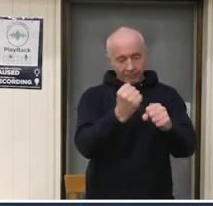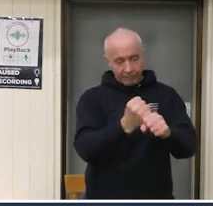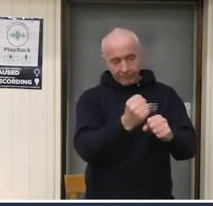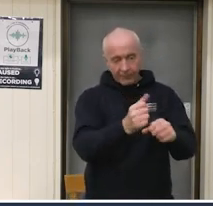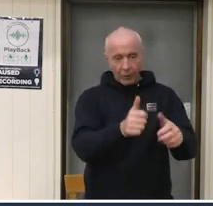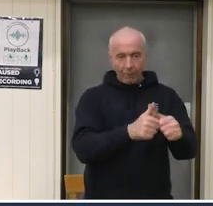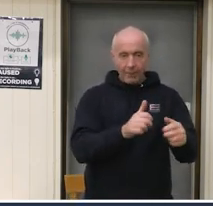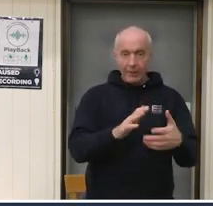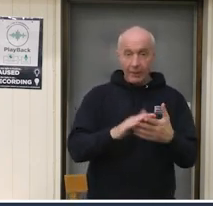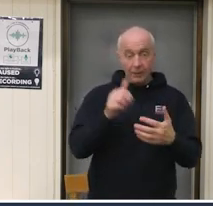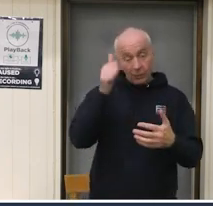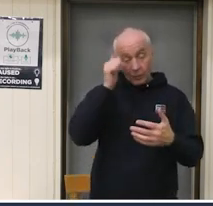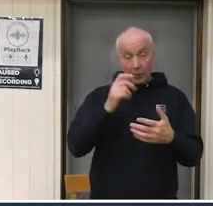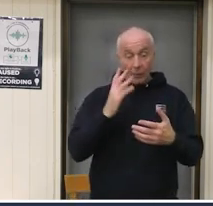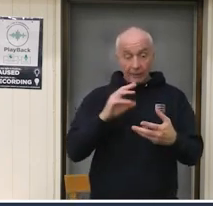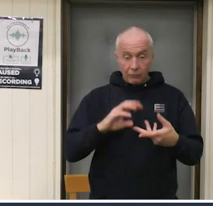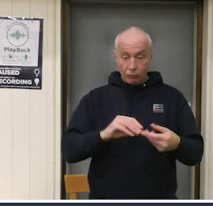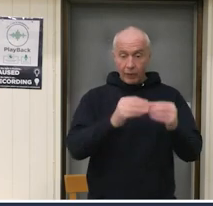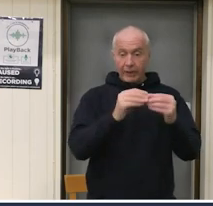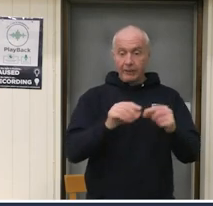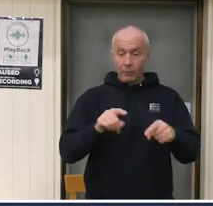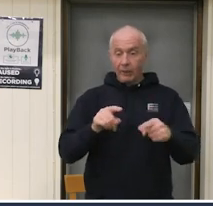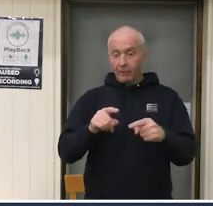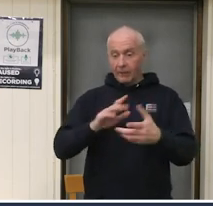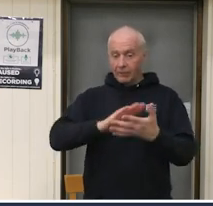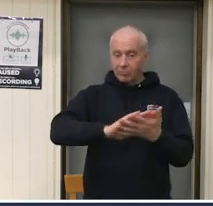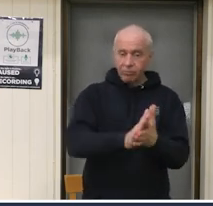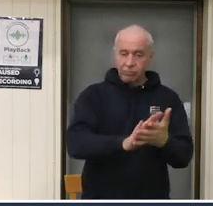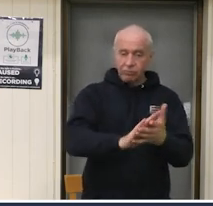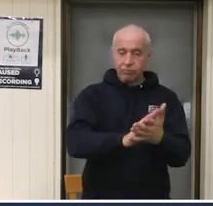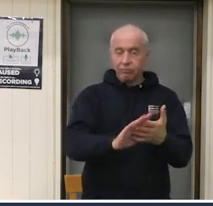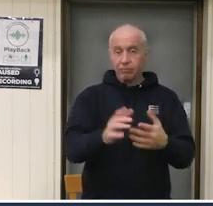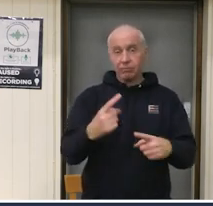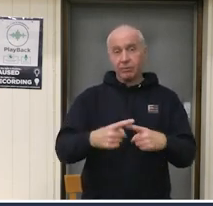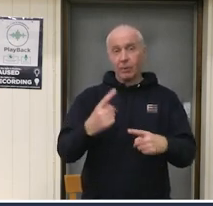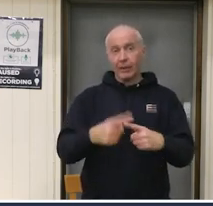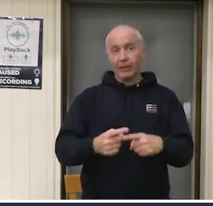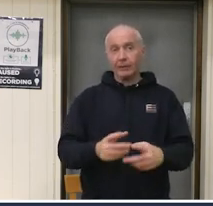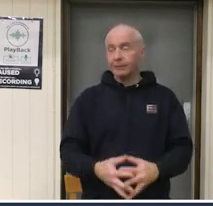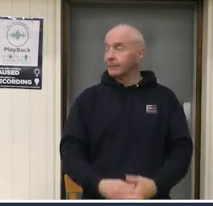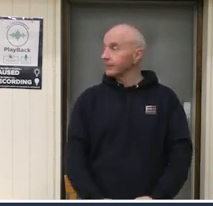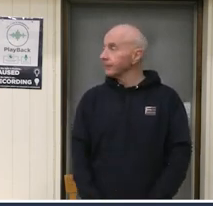these things, they're going to be destroyed pretty quickly, right?